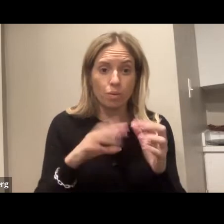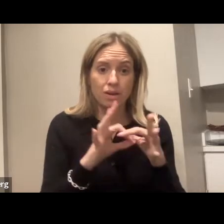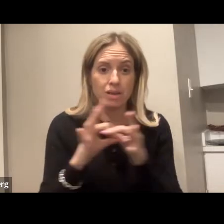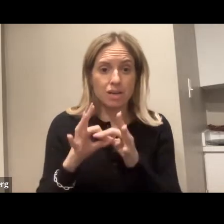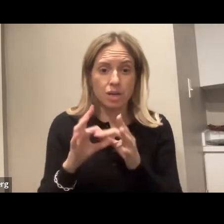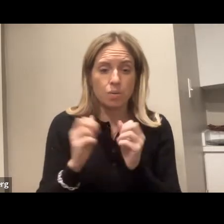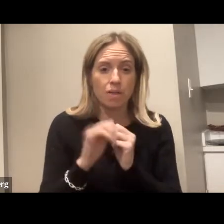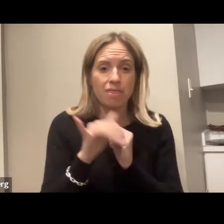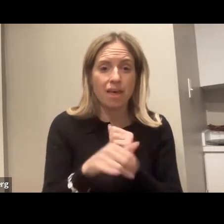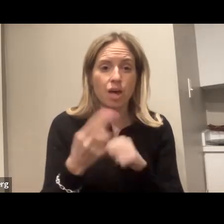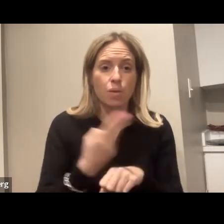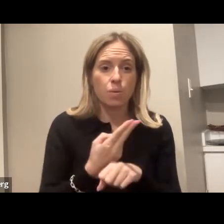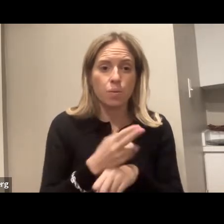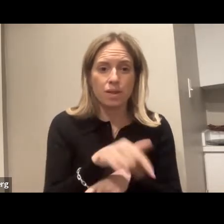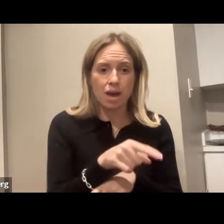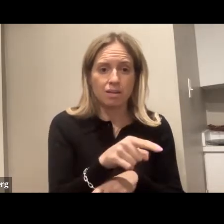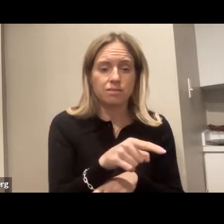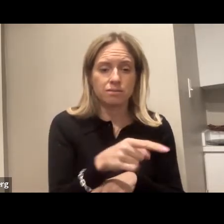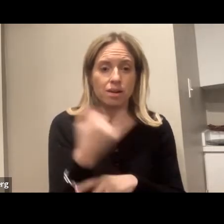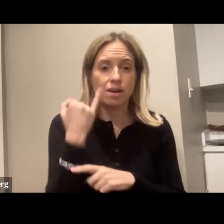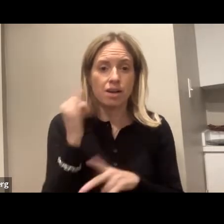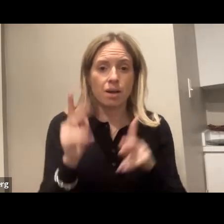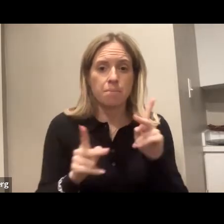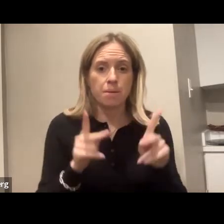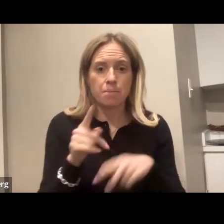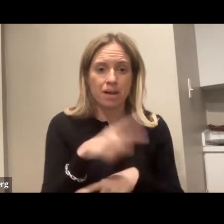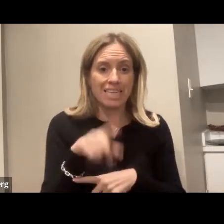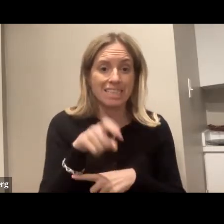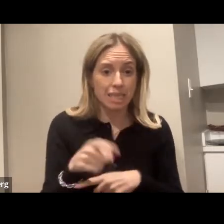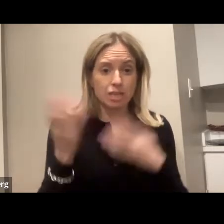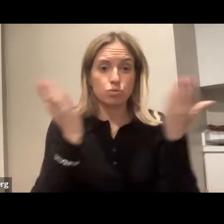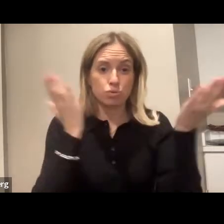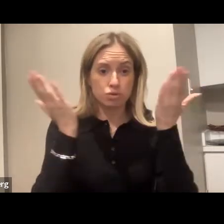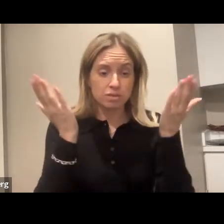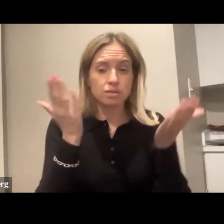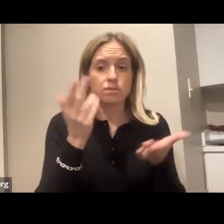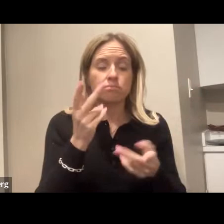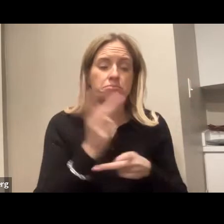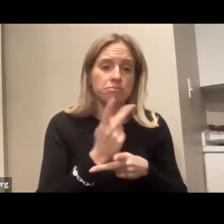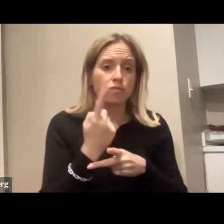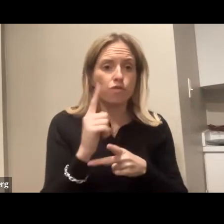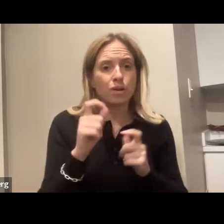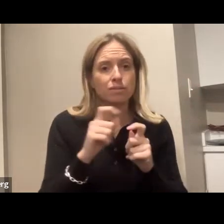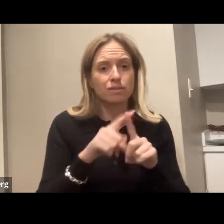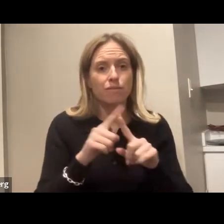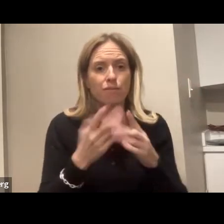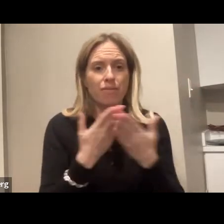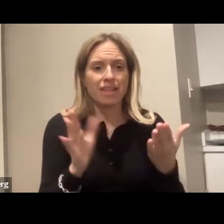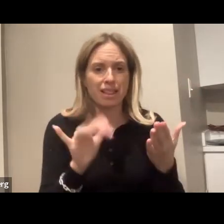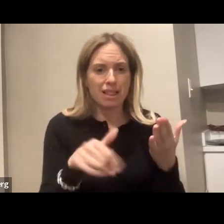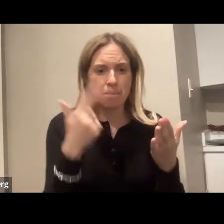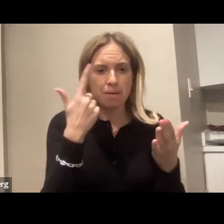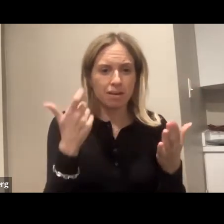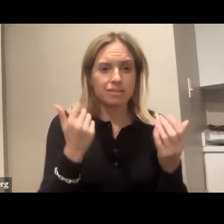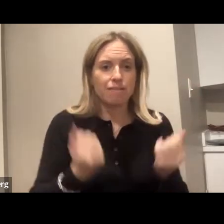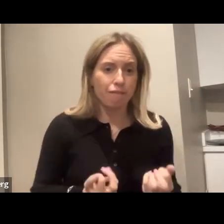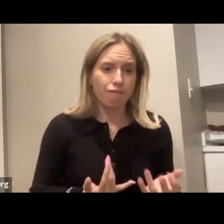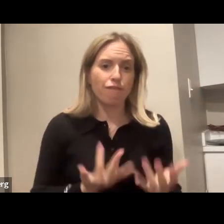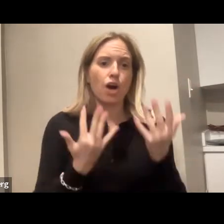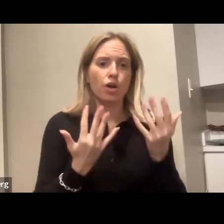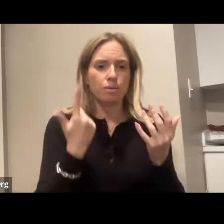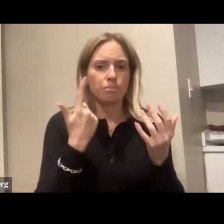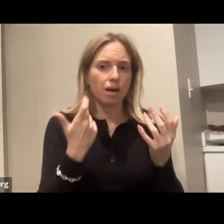is through that. If people need services for different things like that because of a fire or because of